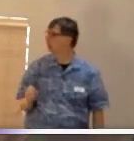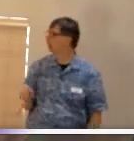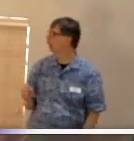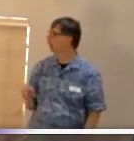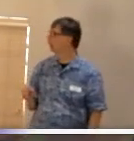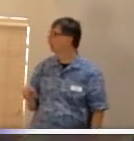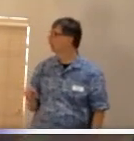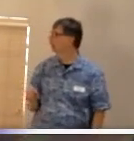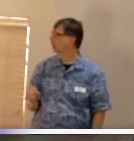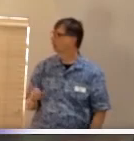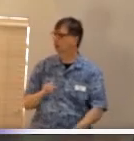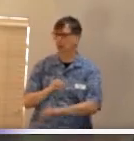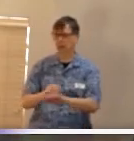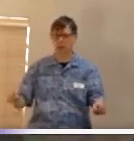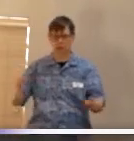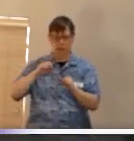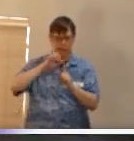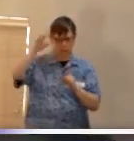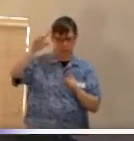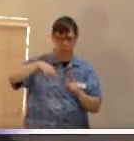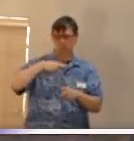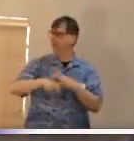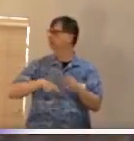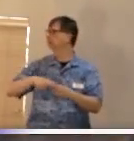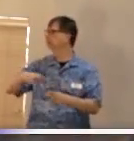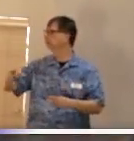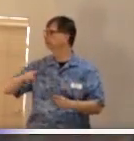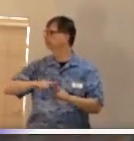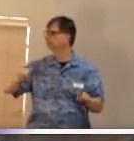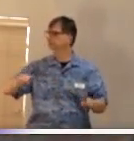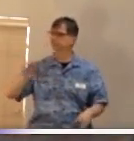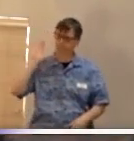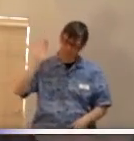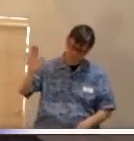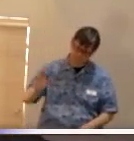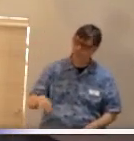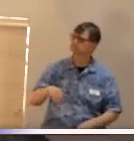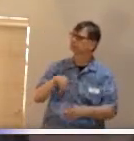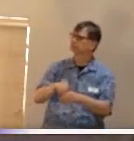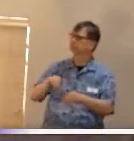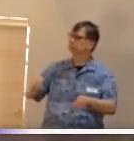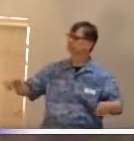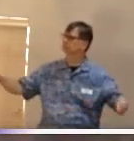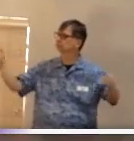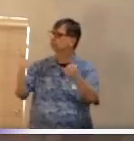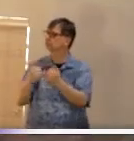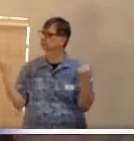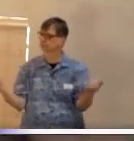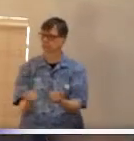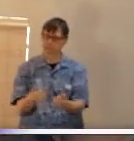it dawned on me, there's no Tracey choosing. There's this personality Tracey that was cultivated through a series